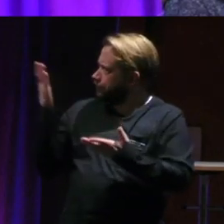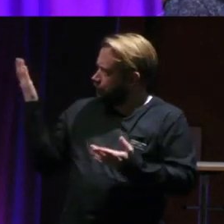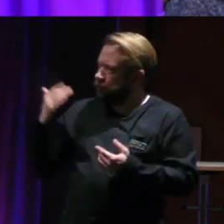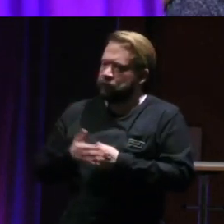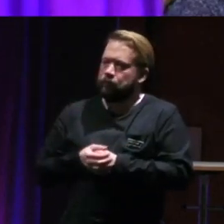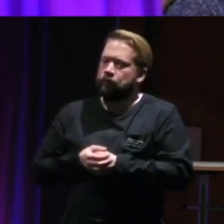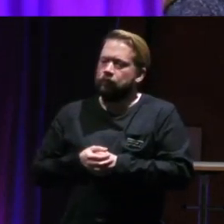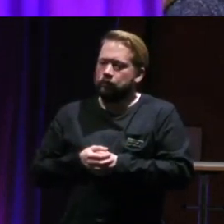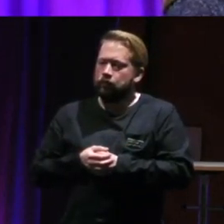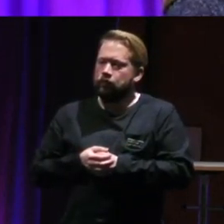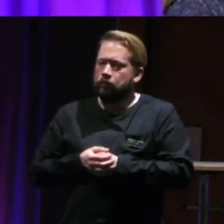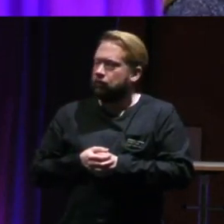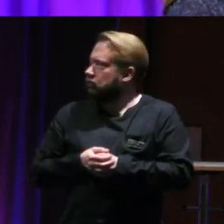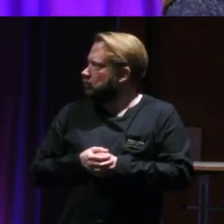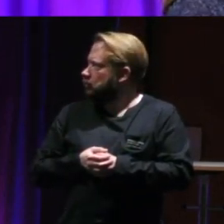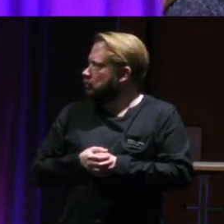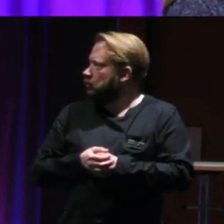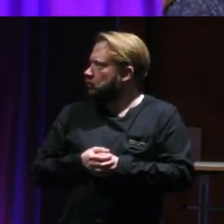what I did.